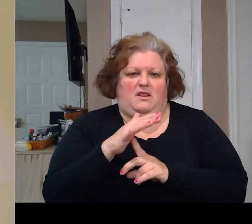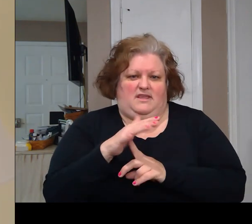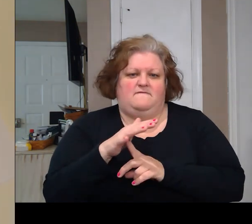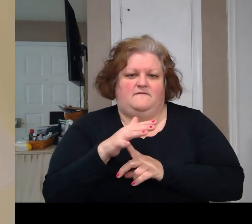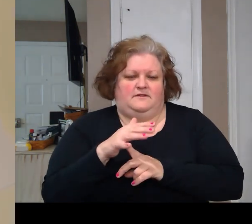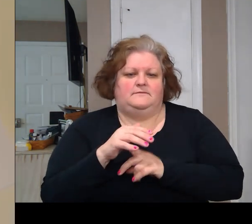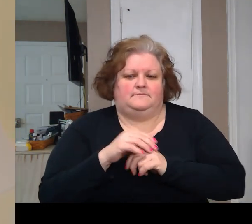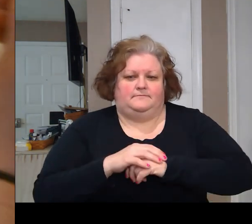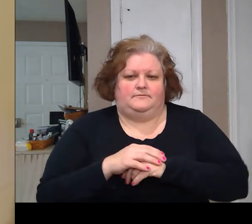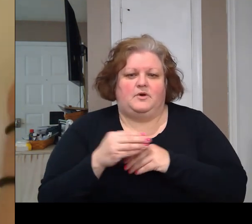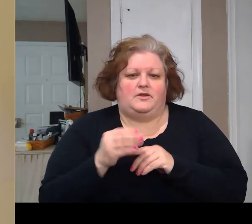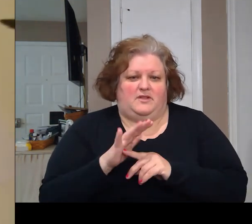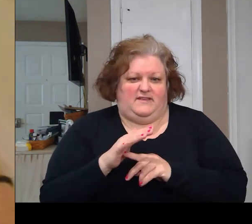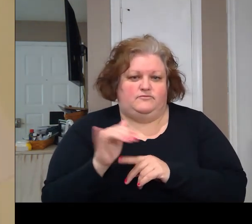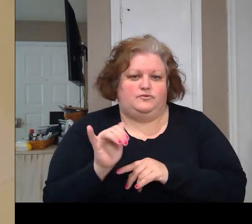one more leaf.